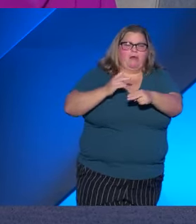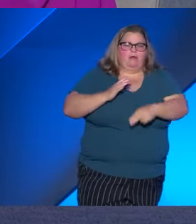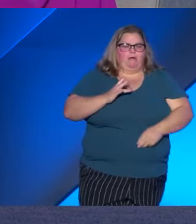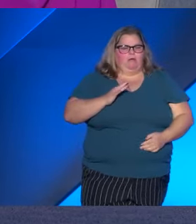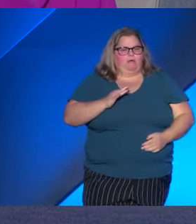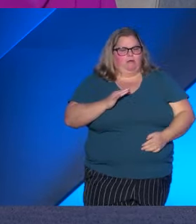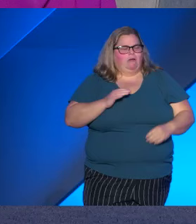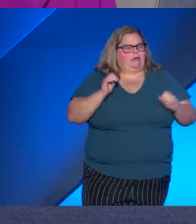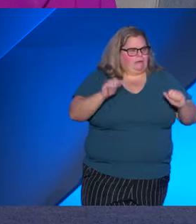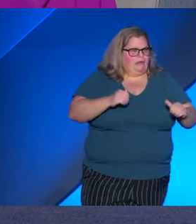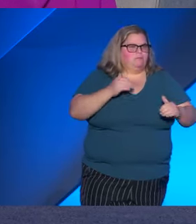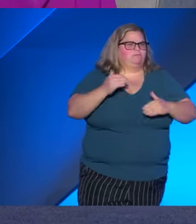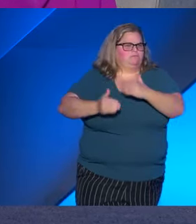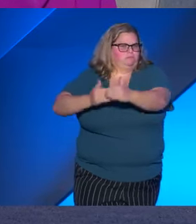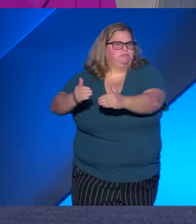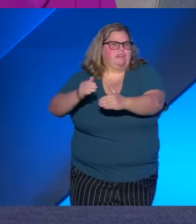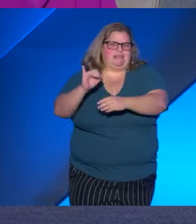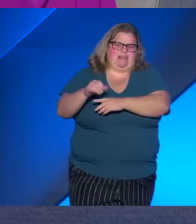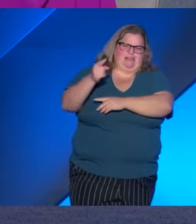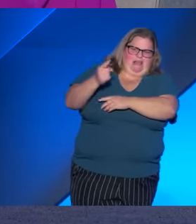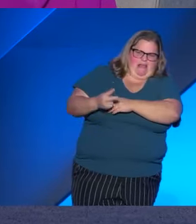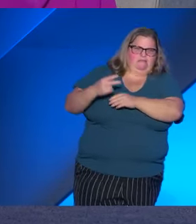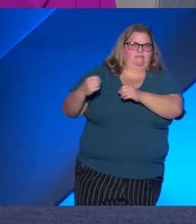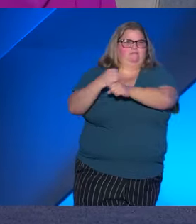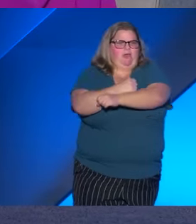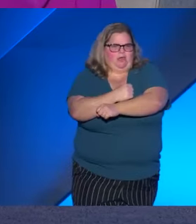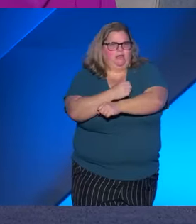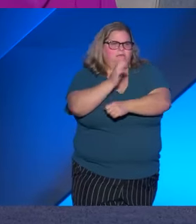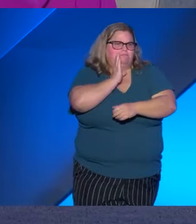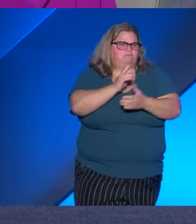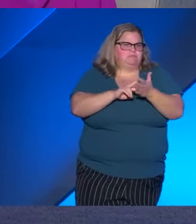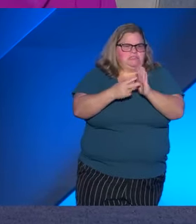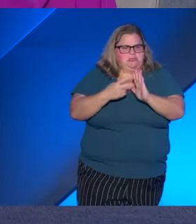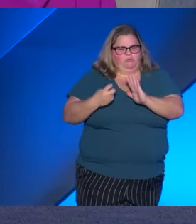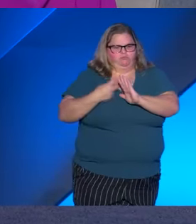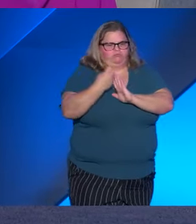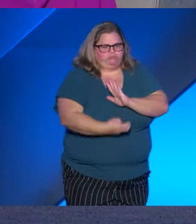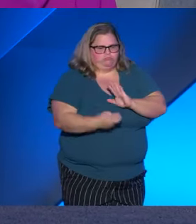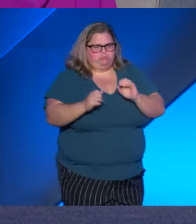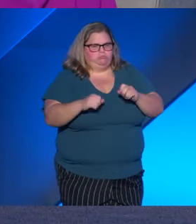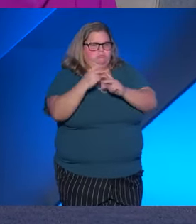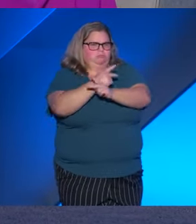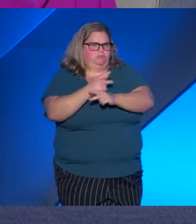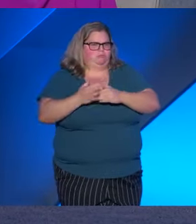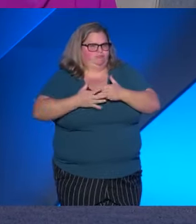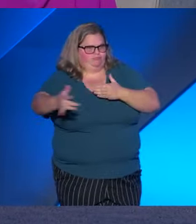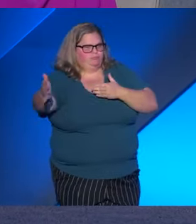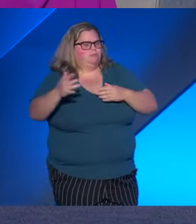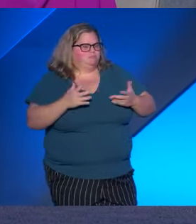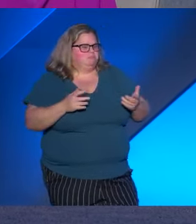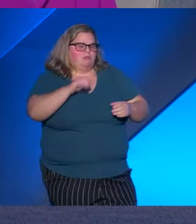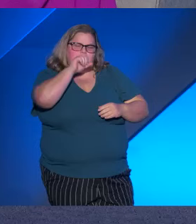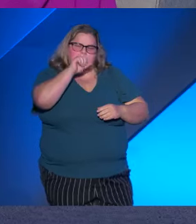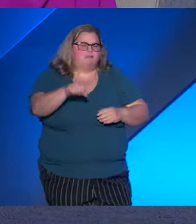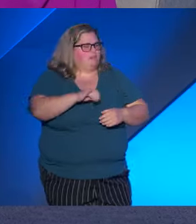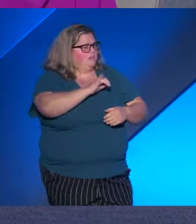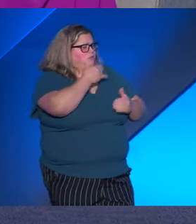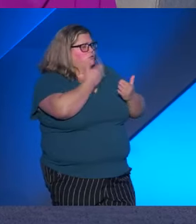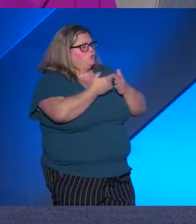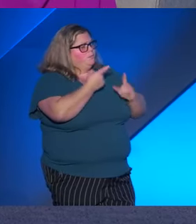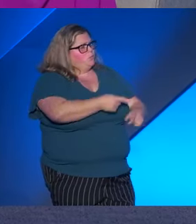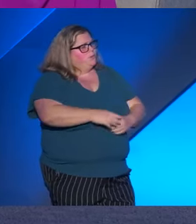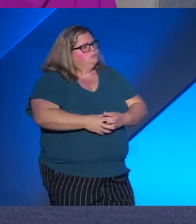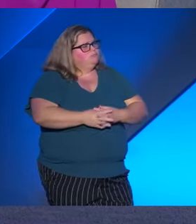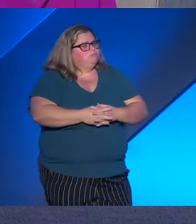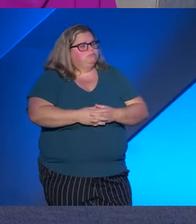is so you can name it and then, you know, dive into it. So I love that. That's a good point, actually.